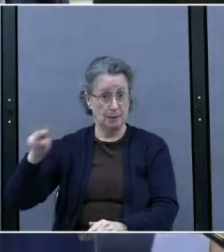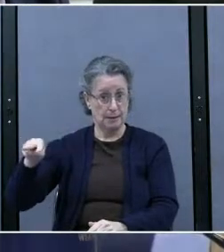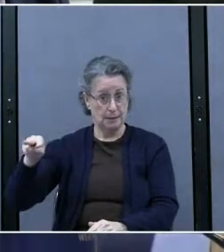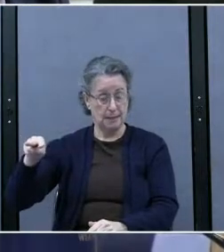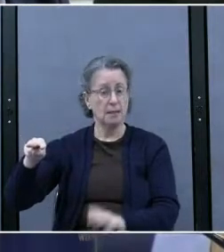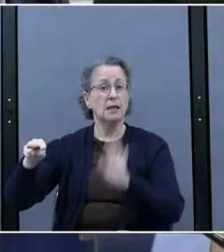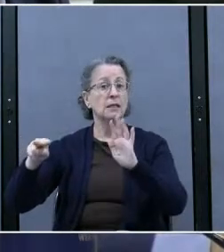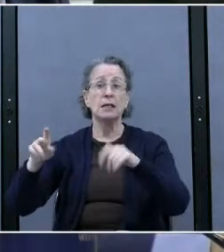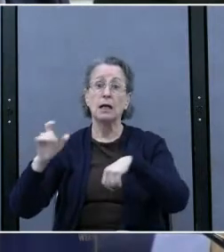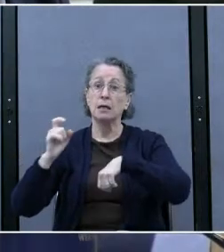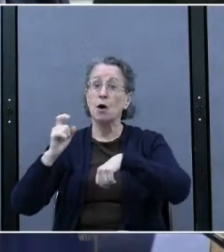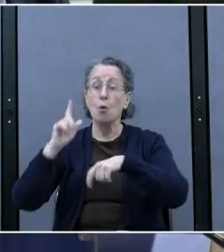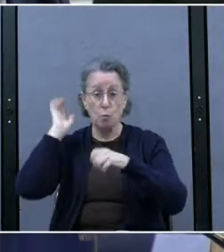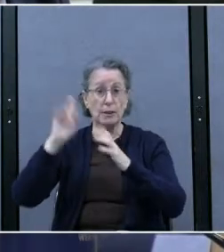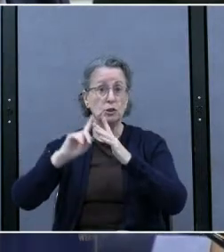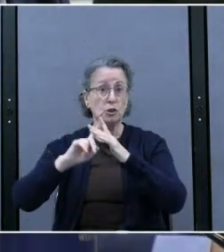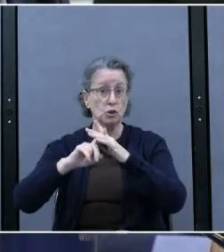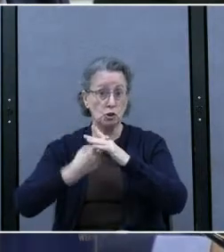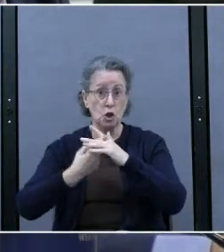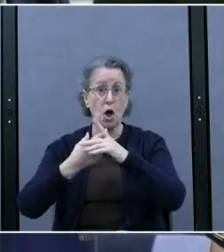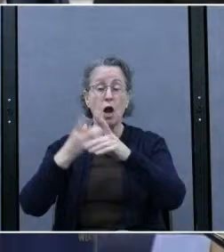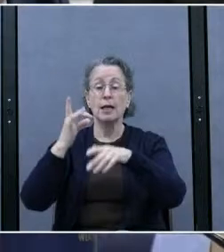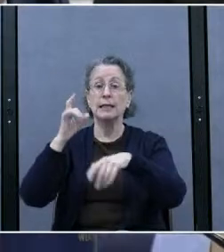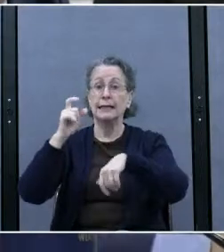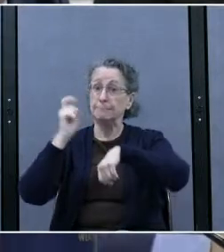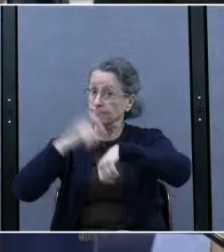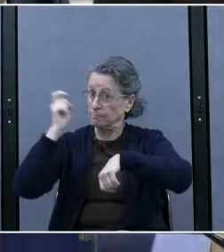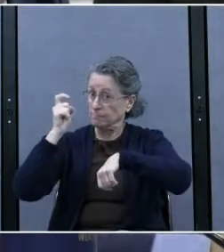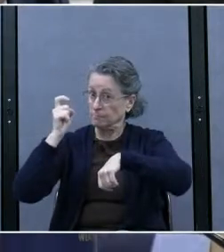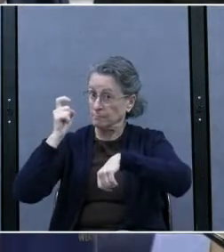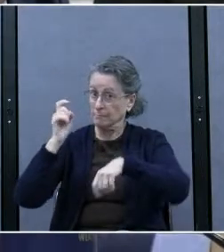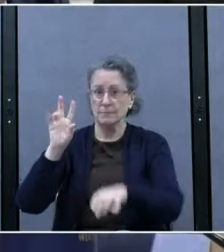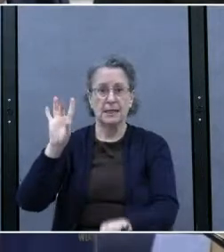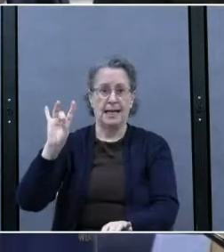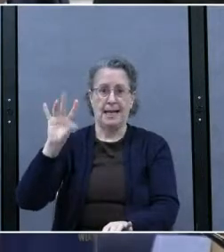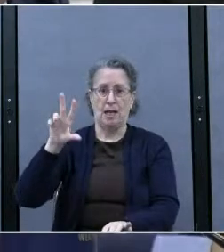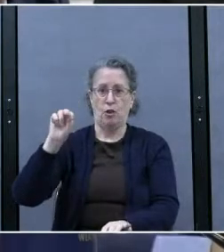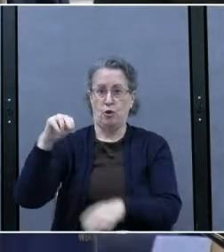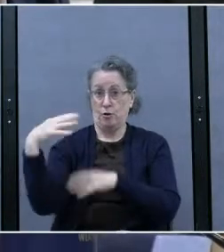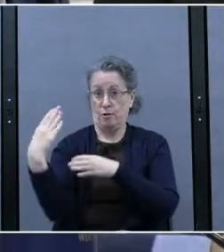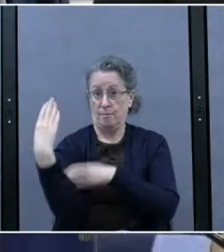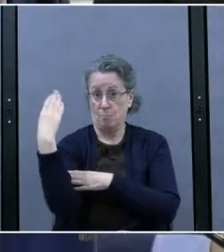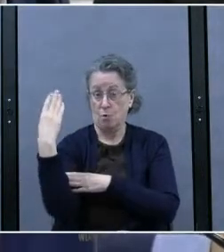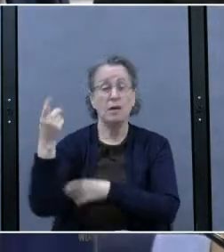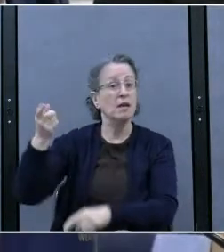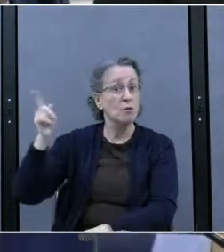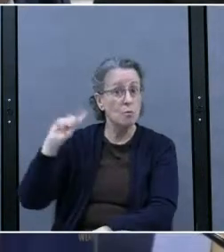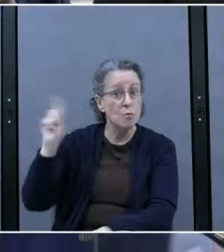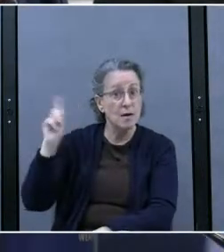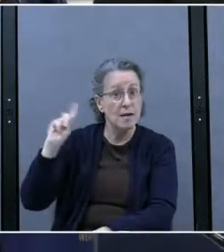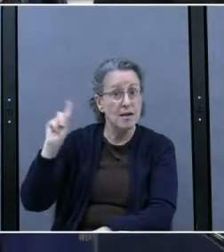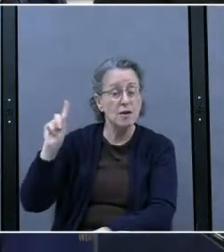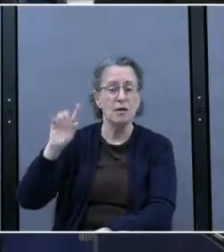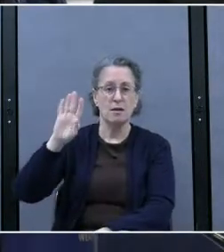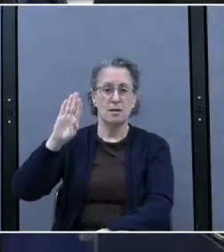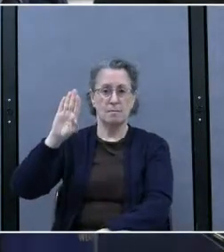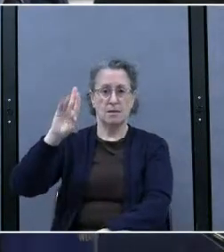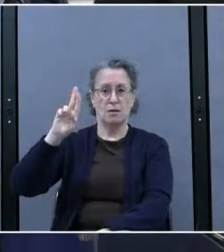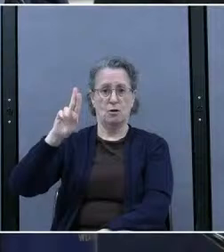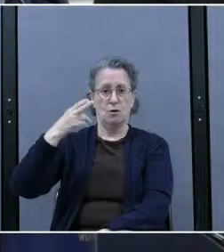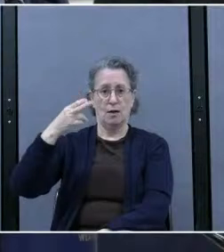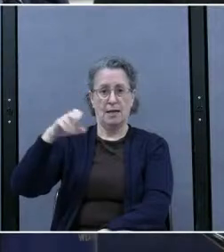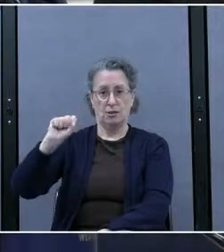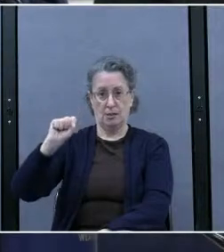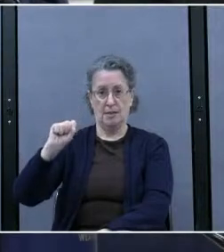at 8:30 a.m. in the BUHS gym. So all elected members obviously should show